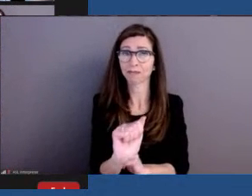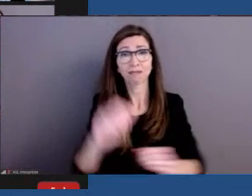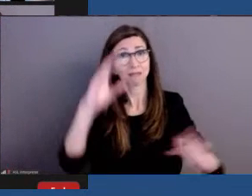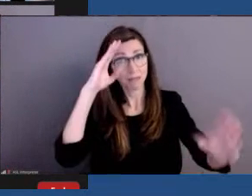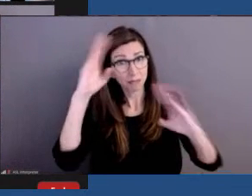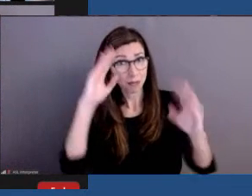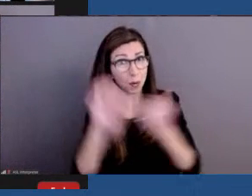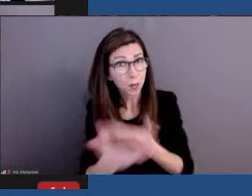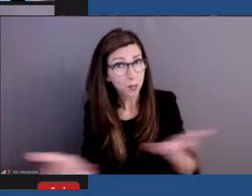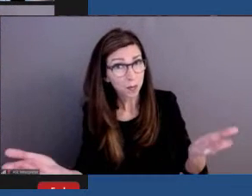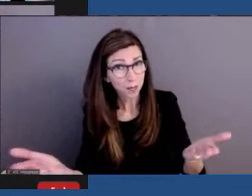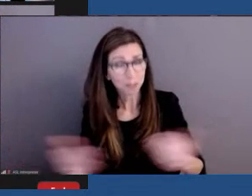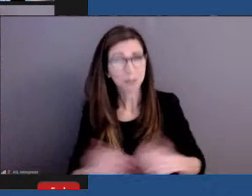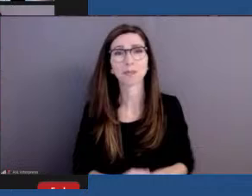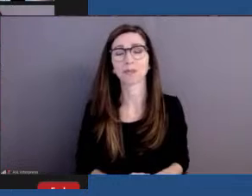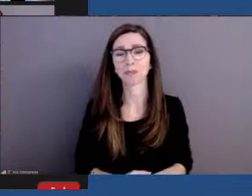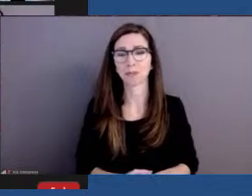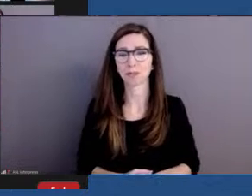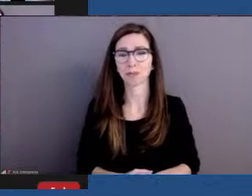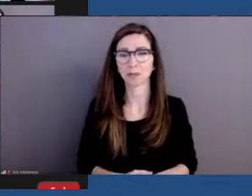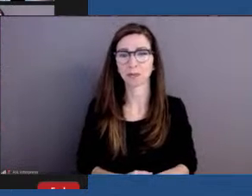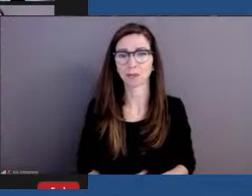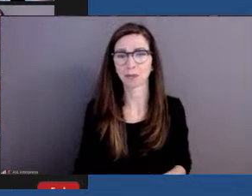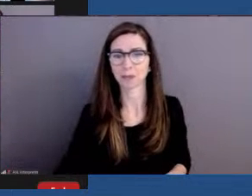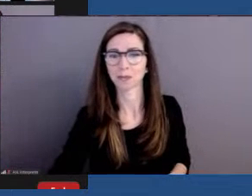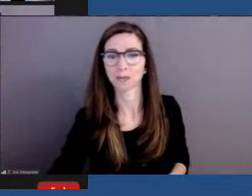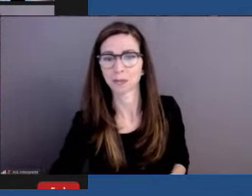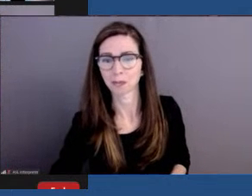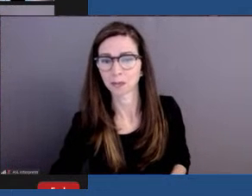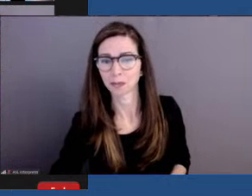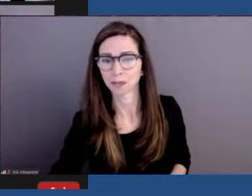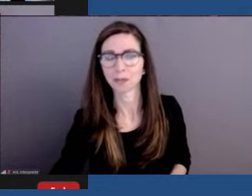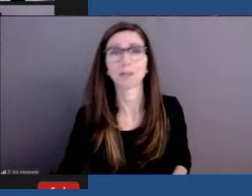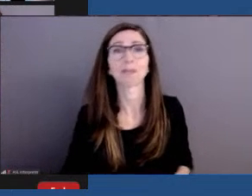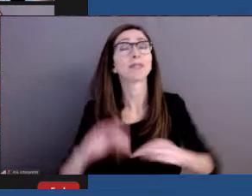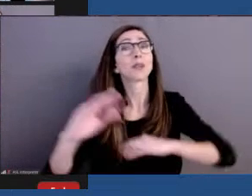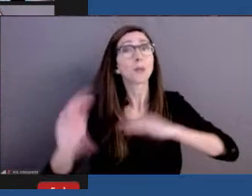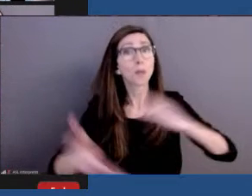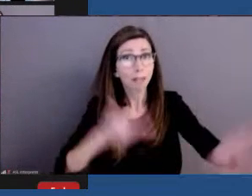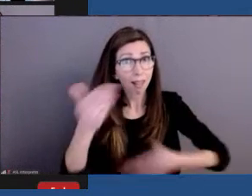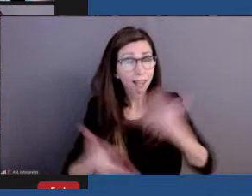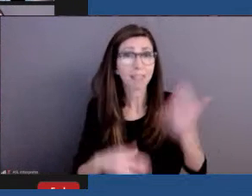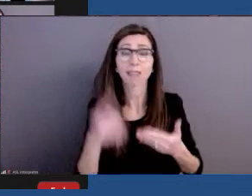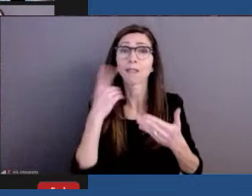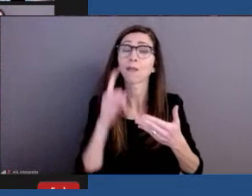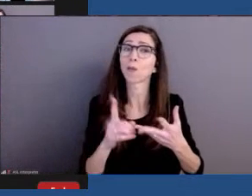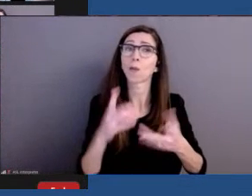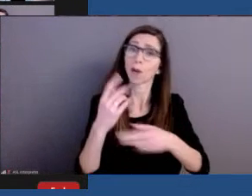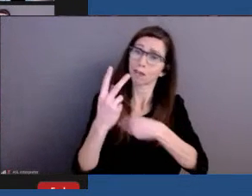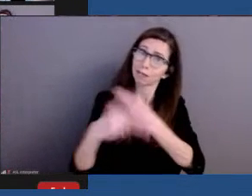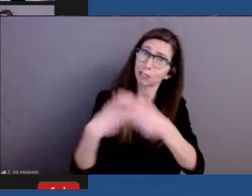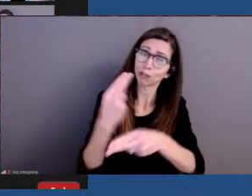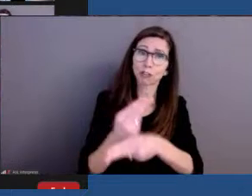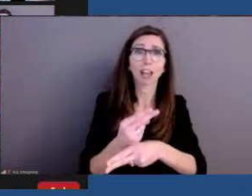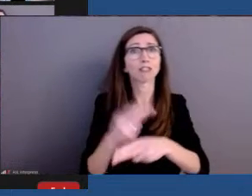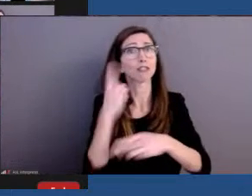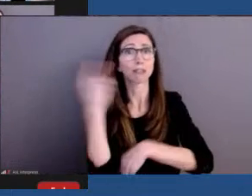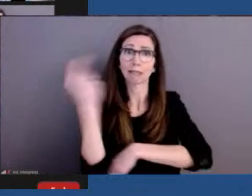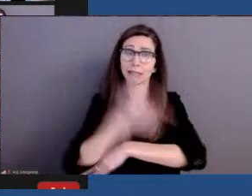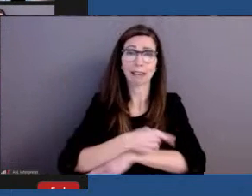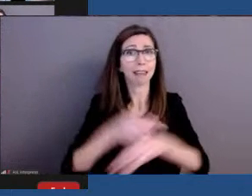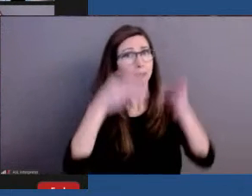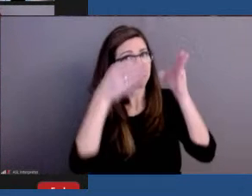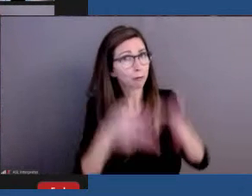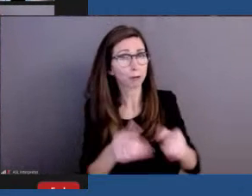tous. Bienvenue à la célébration virtuelle de la Journée internationale des personnes handicapées de l'Organisation des